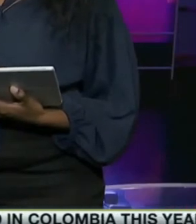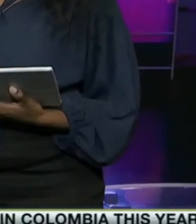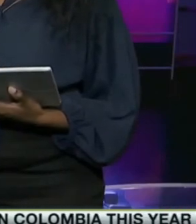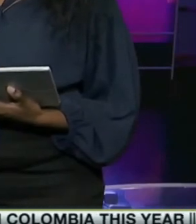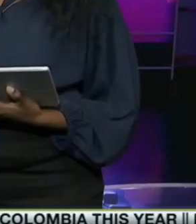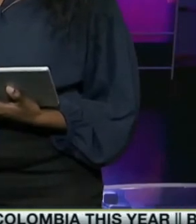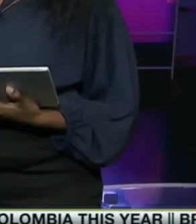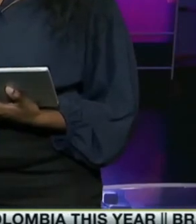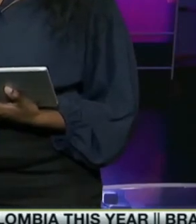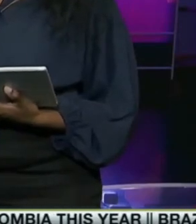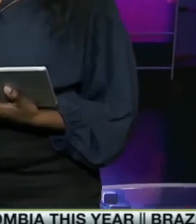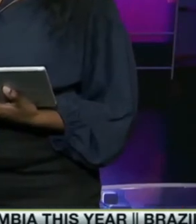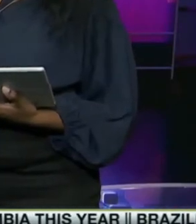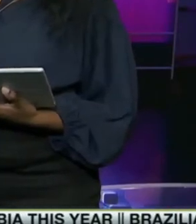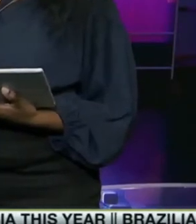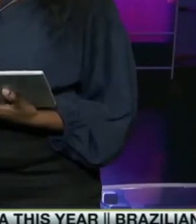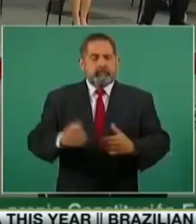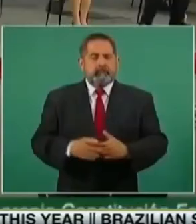in February.